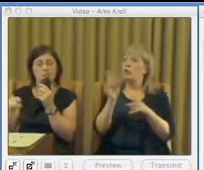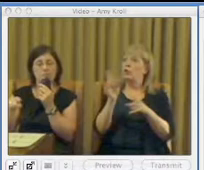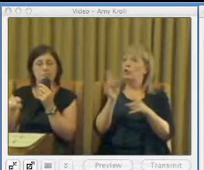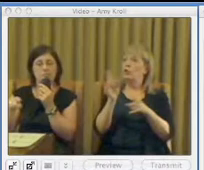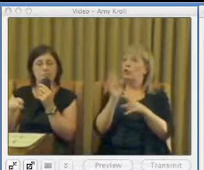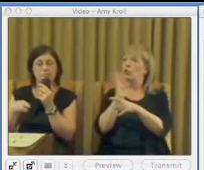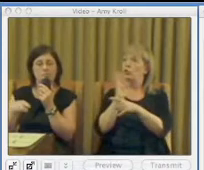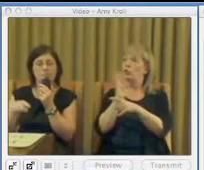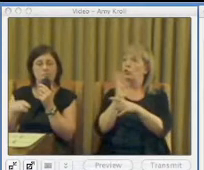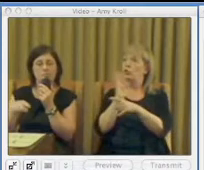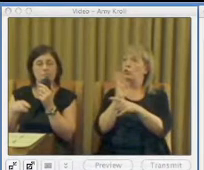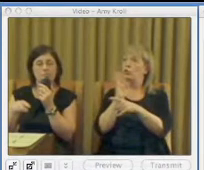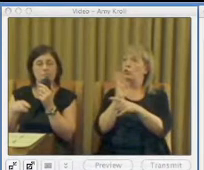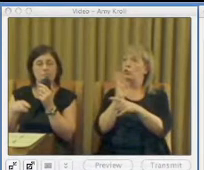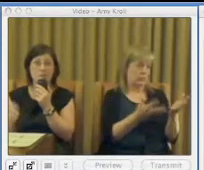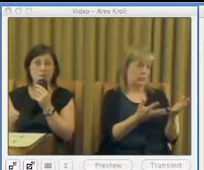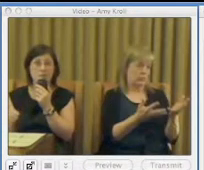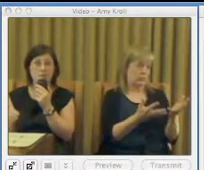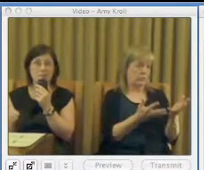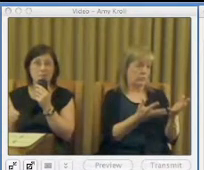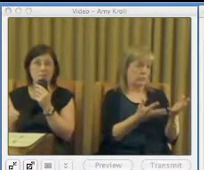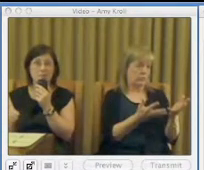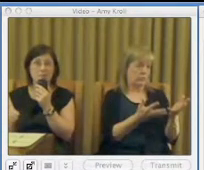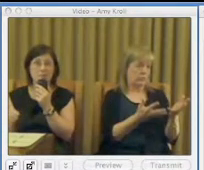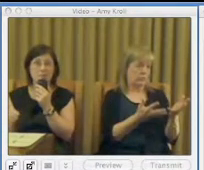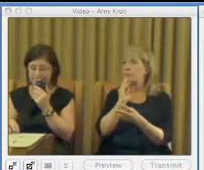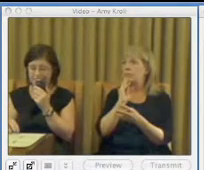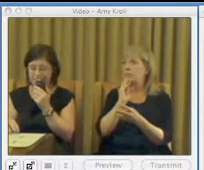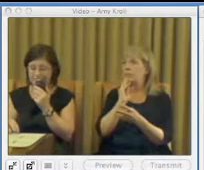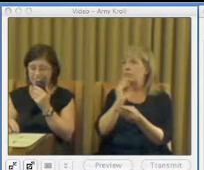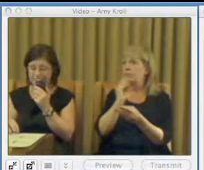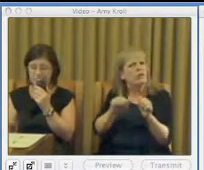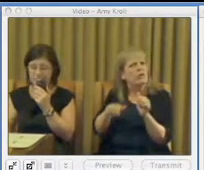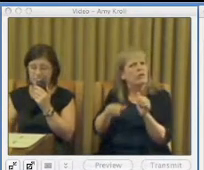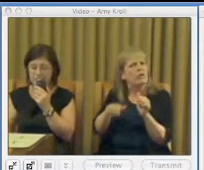talk? What else was happening?